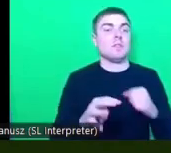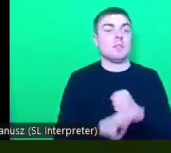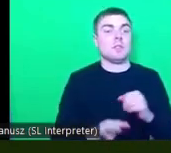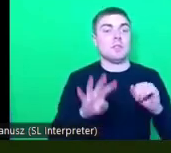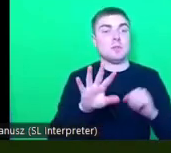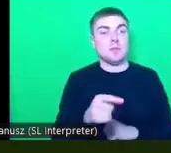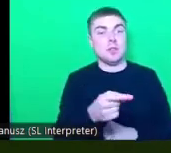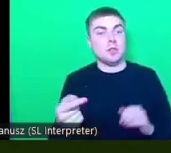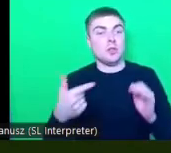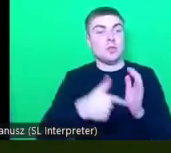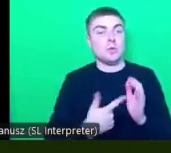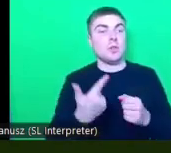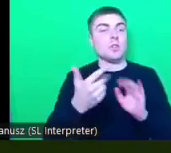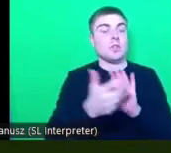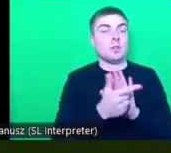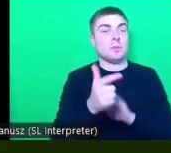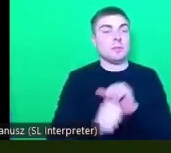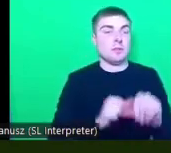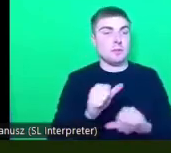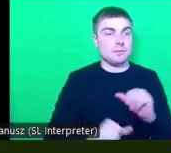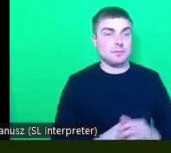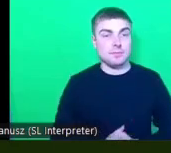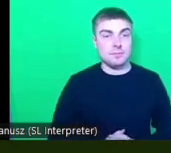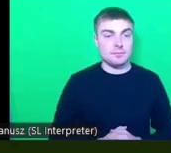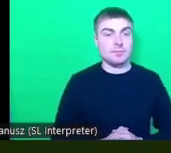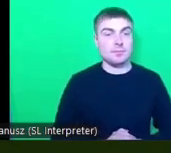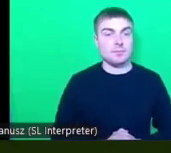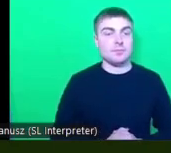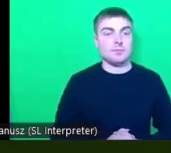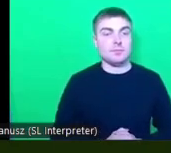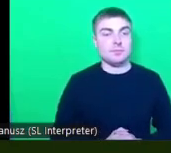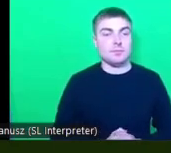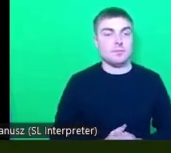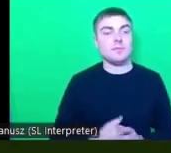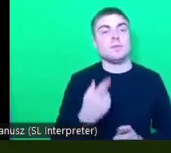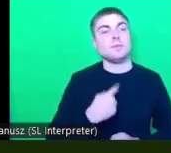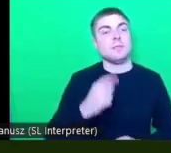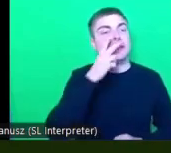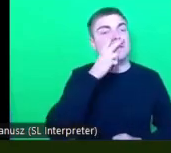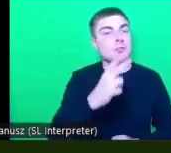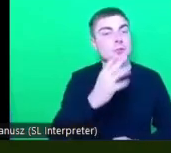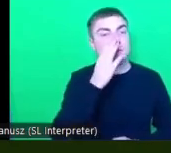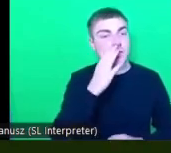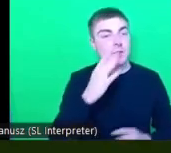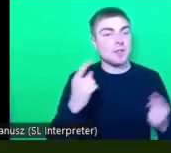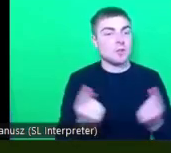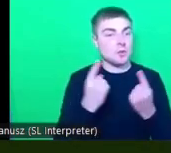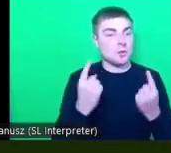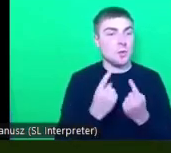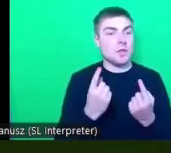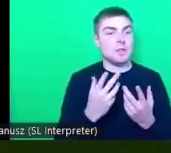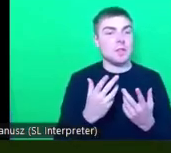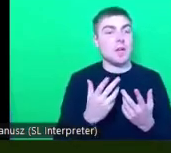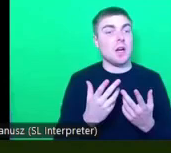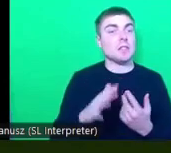2017. And this figure here showing the harvest, how it differs in Sweden here in blue and in Norway in